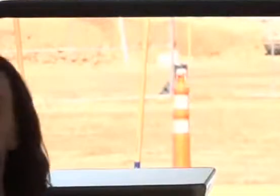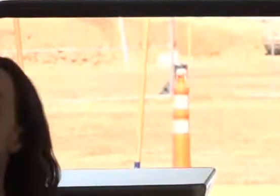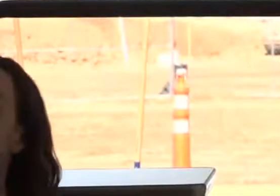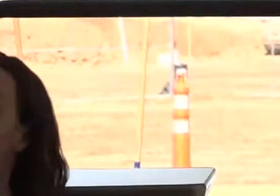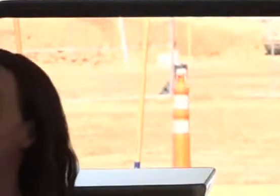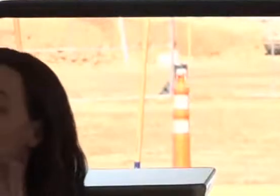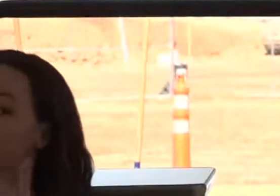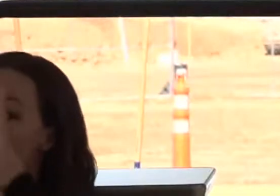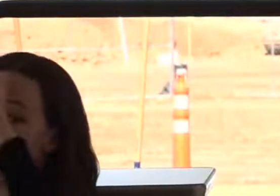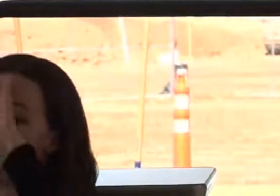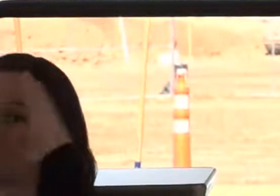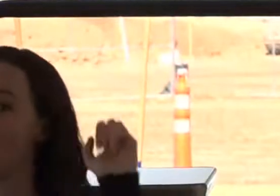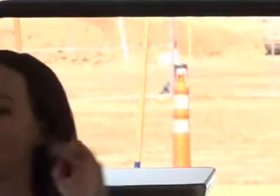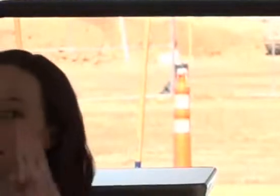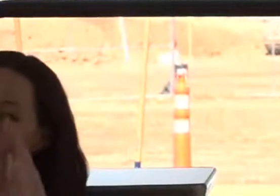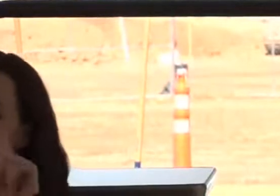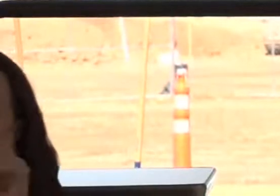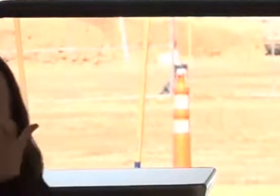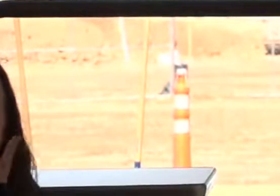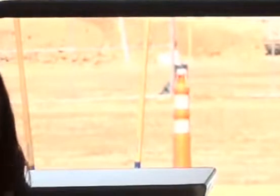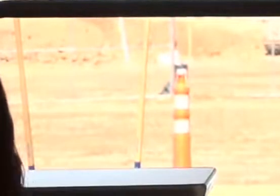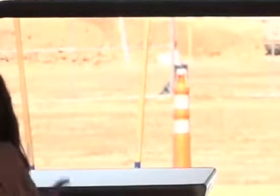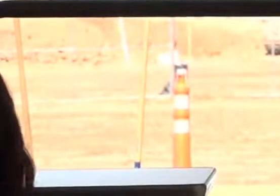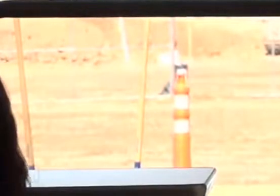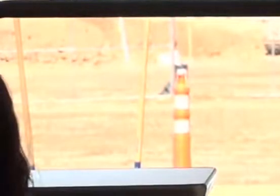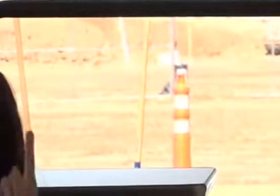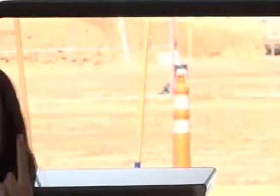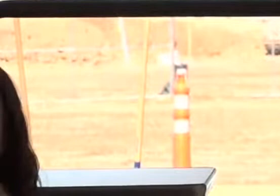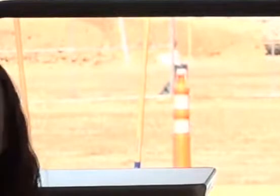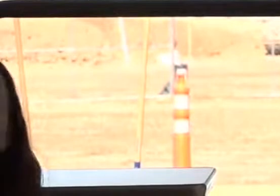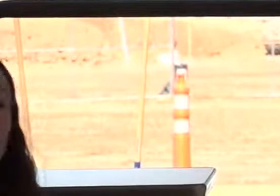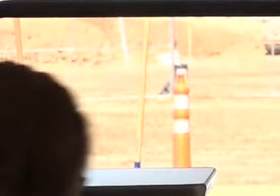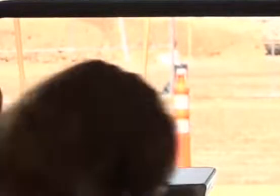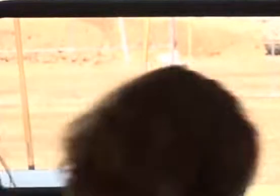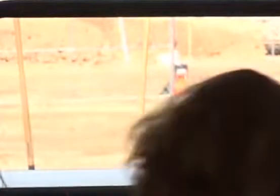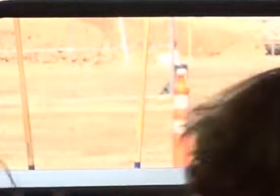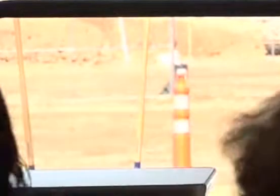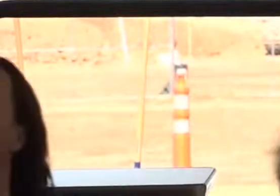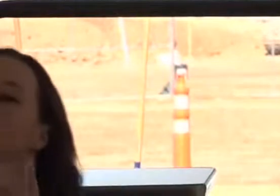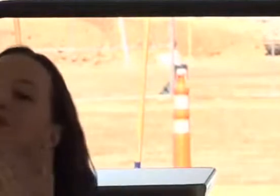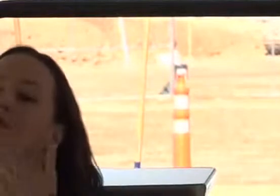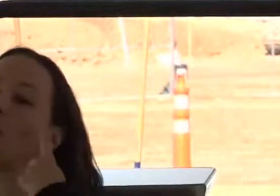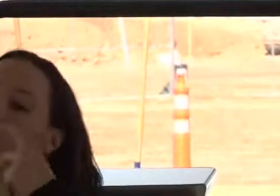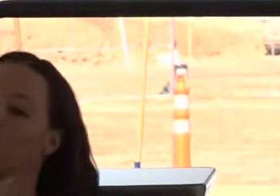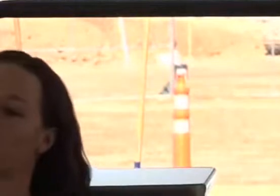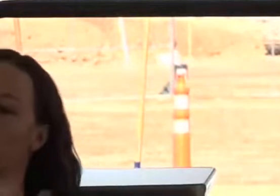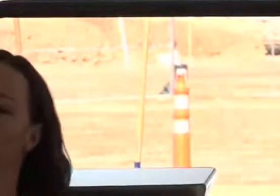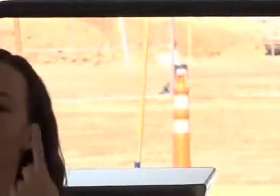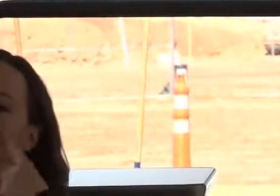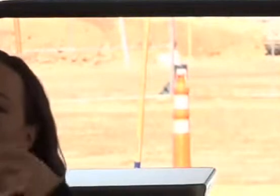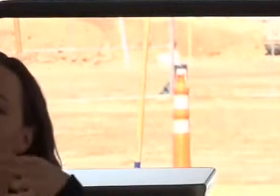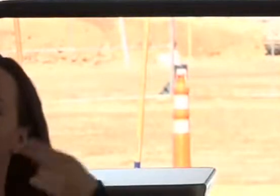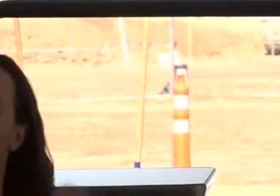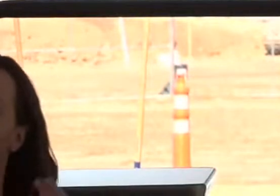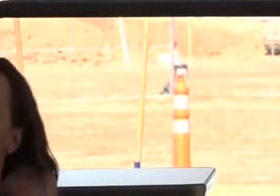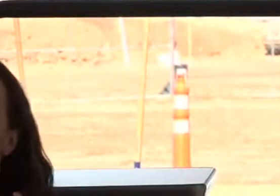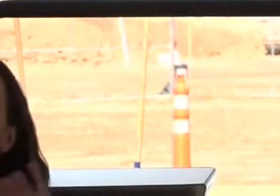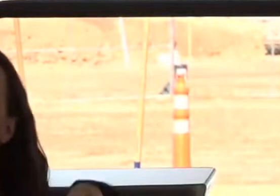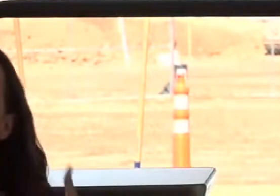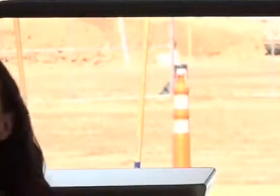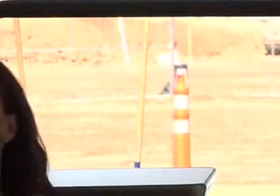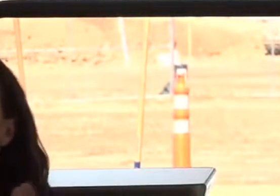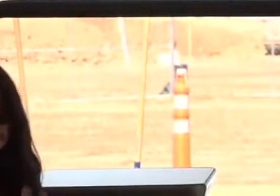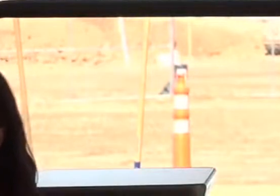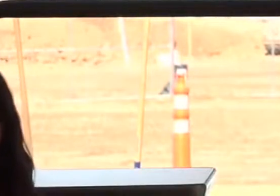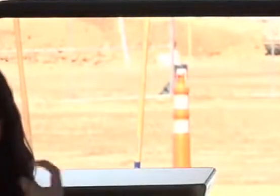Thank you, President Bennett. Good morning, everyone. Thank you for joining us today for this historic groundbreaking ceremony